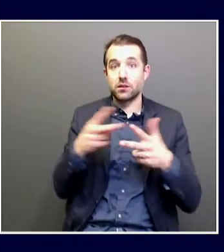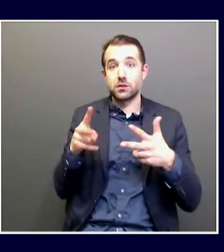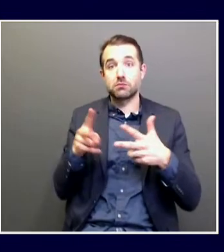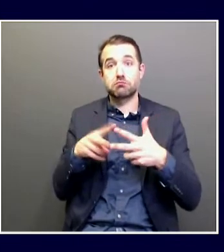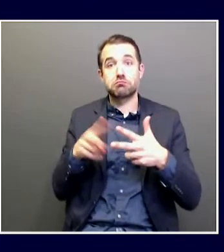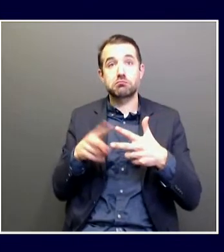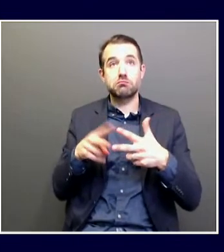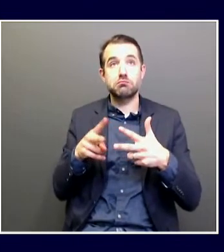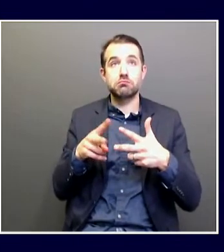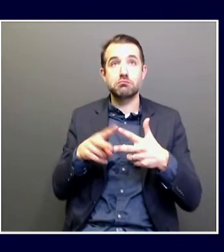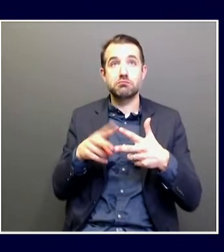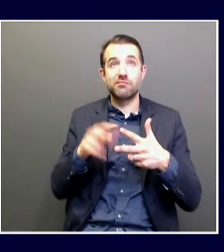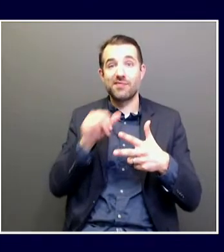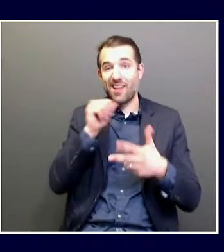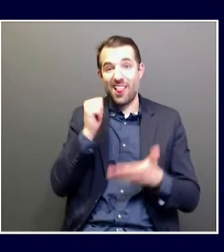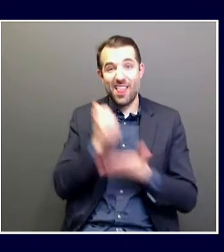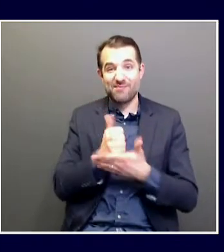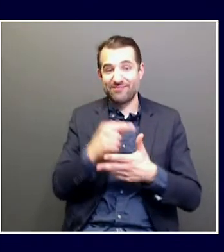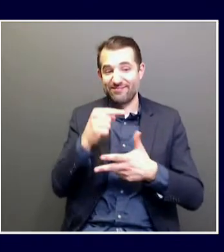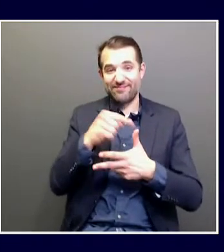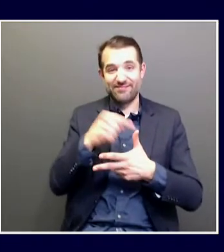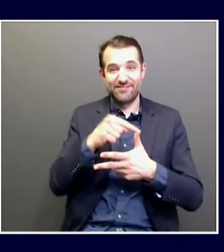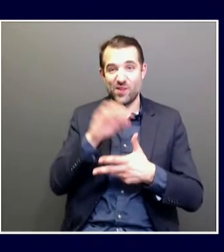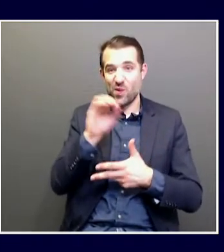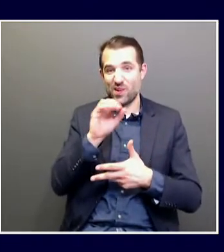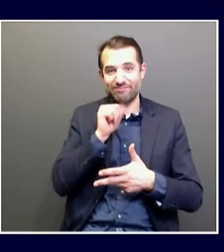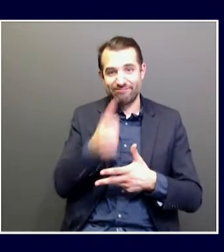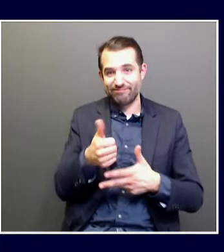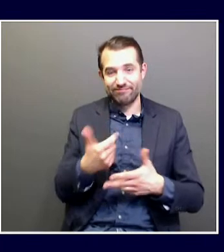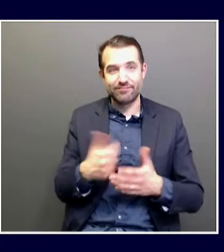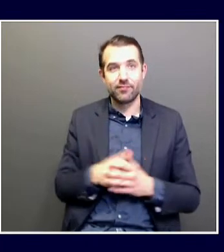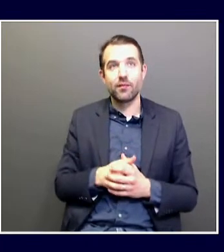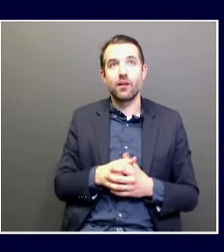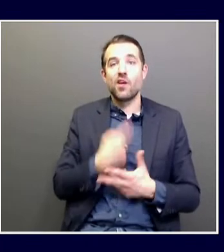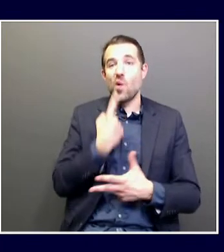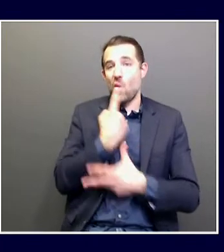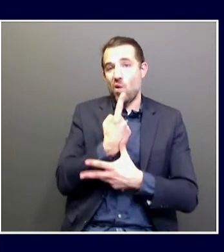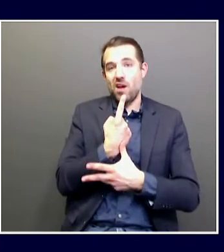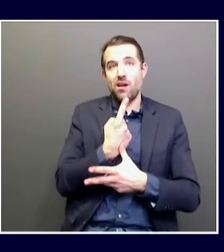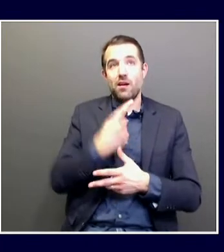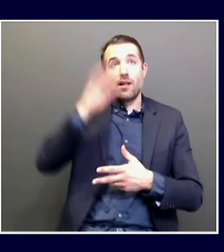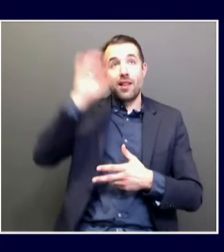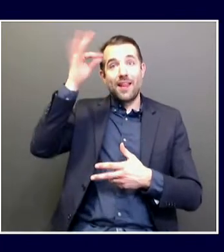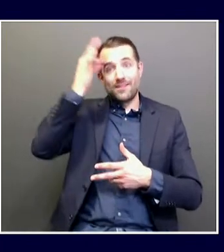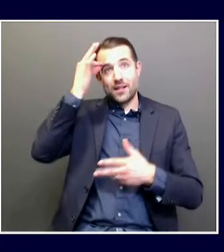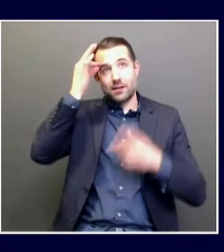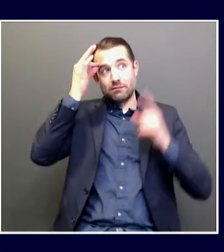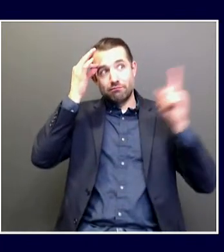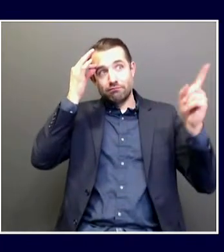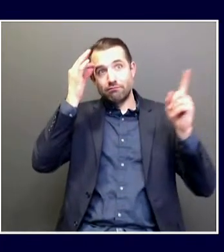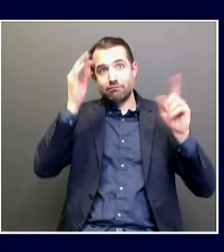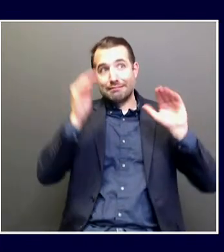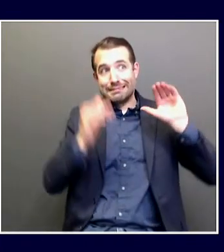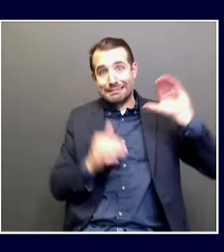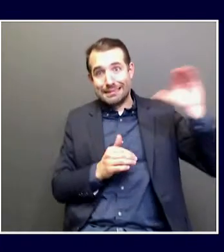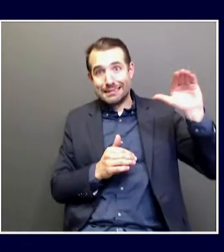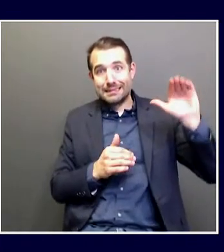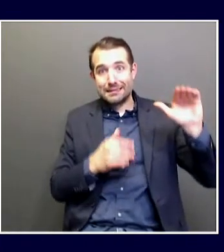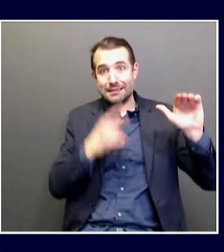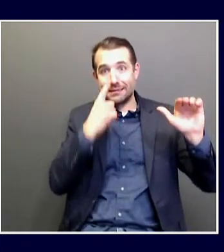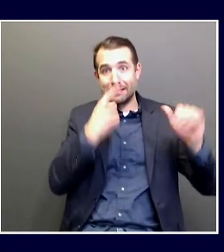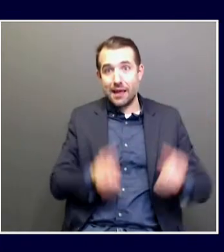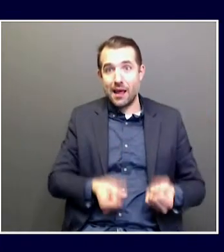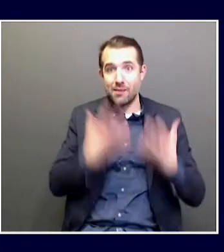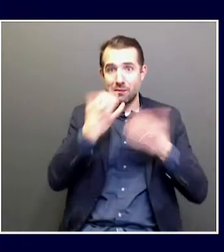closely with experts at the federal level to understand how this might change prescribing and use on the ground here in Maine, as well